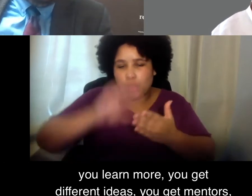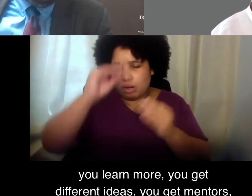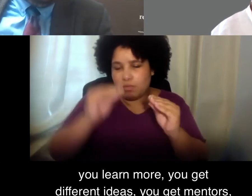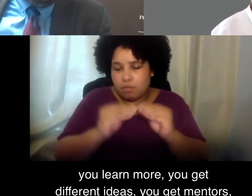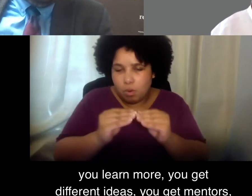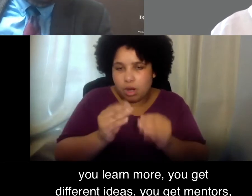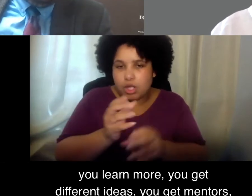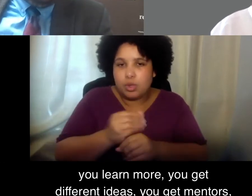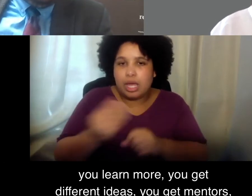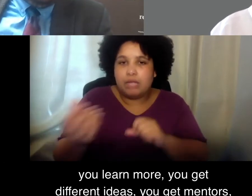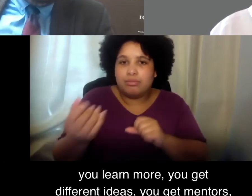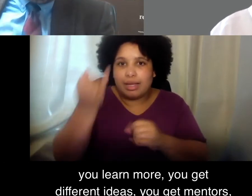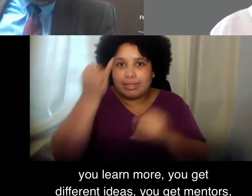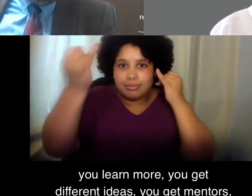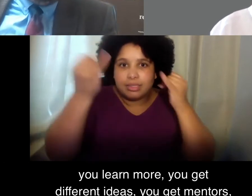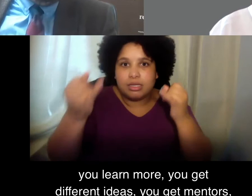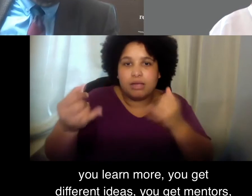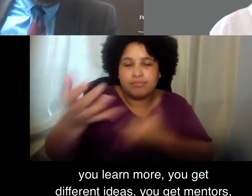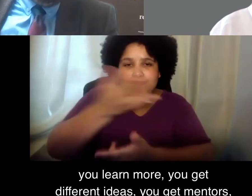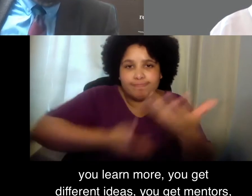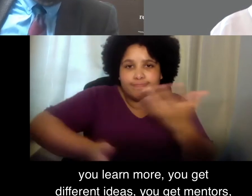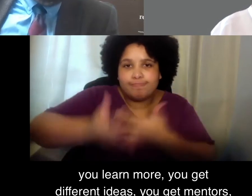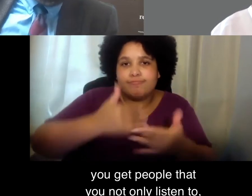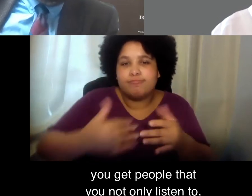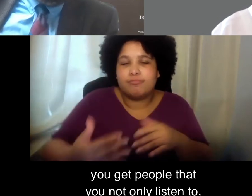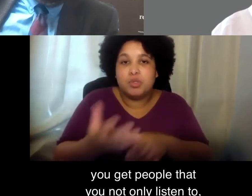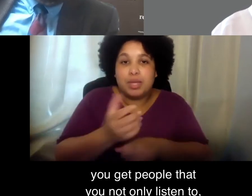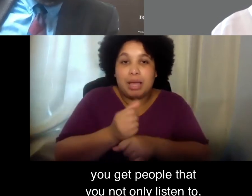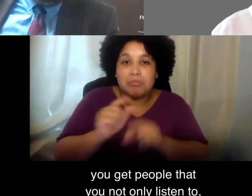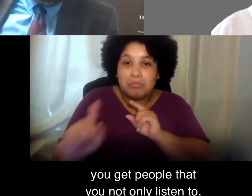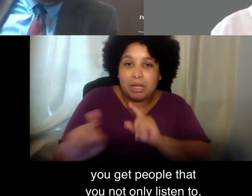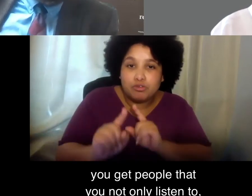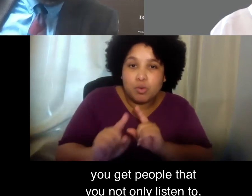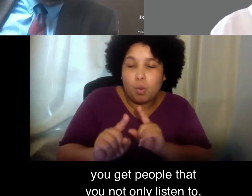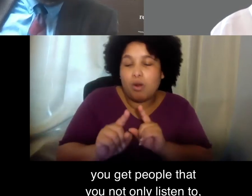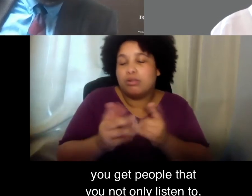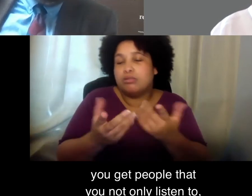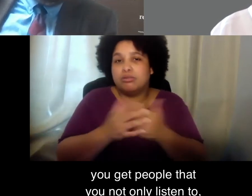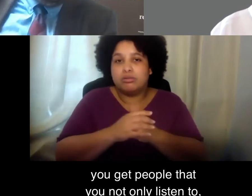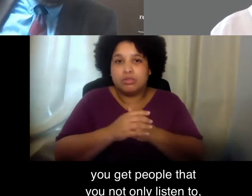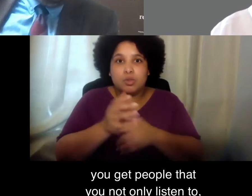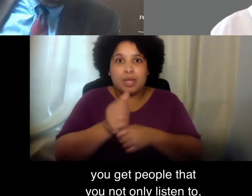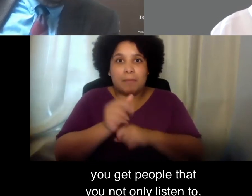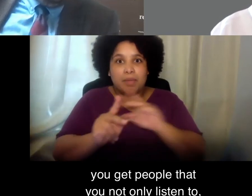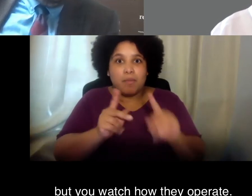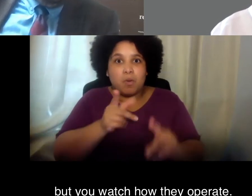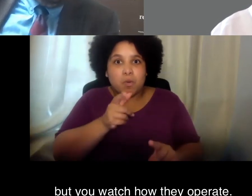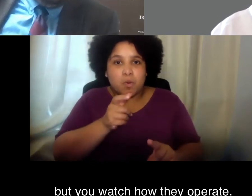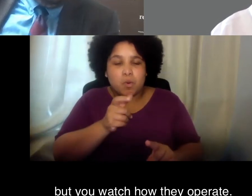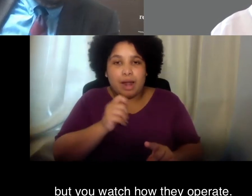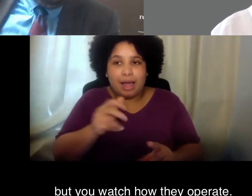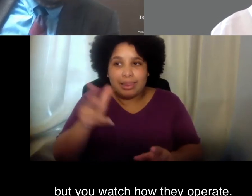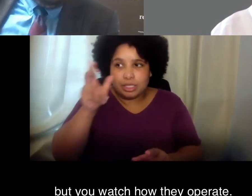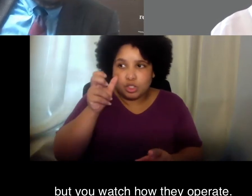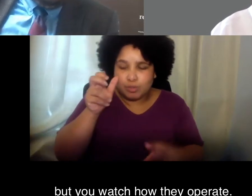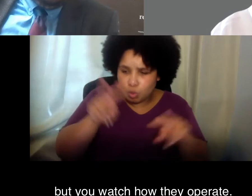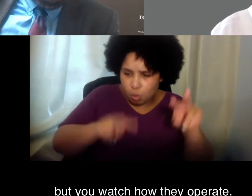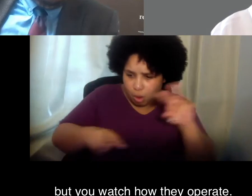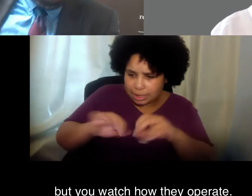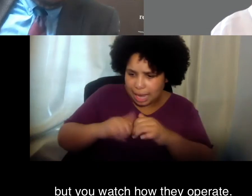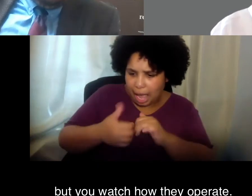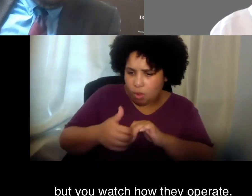different ideas, you get mentors, you get people that you not only listen to, but you watch how they